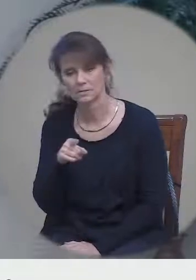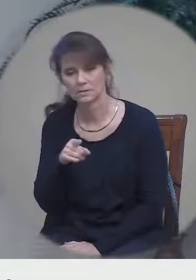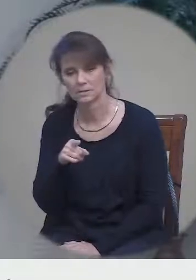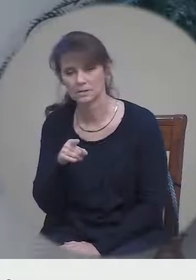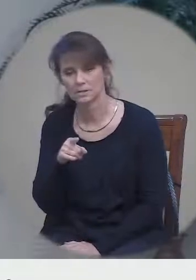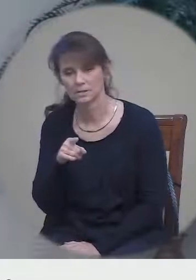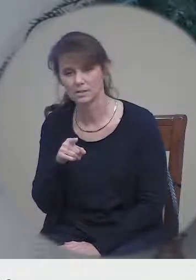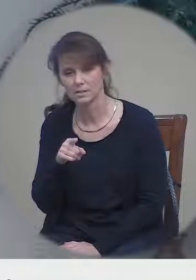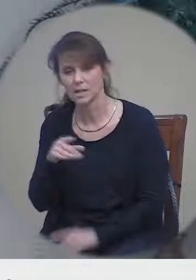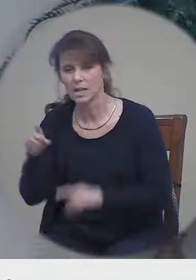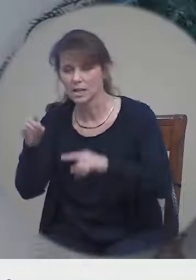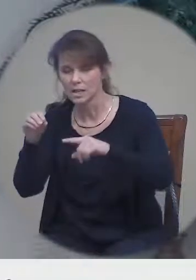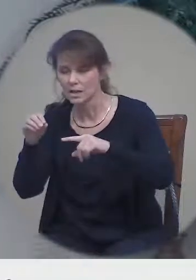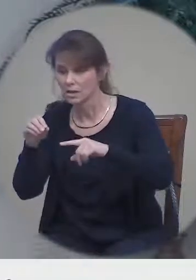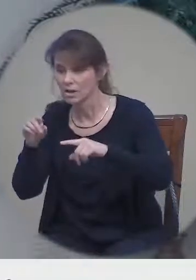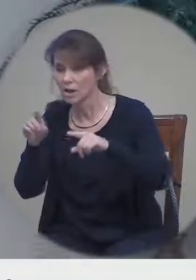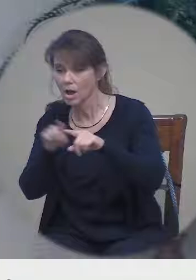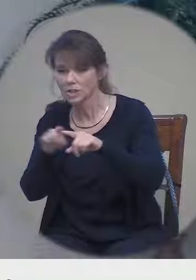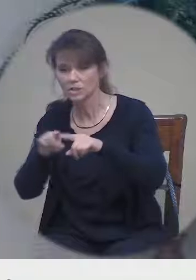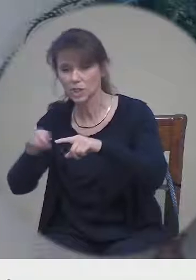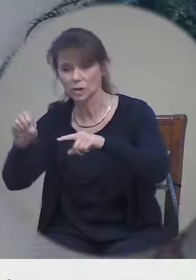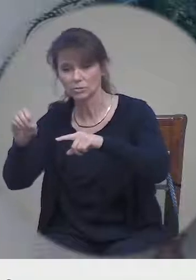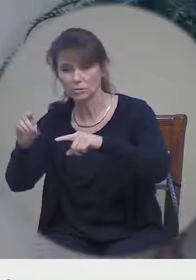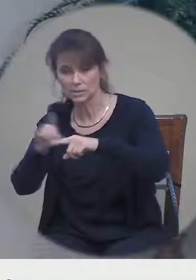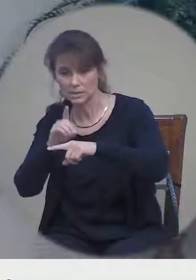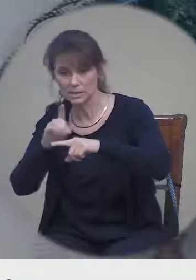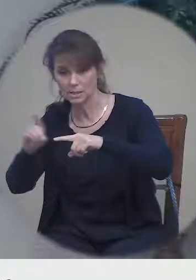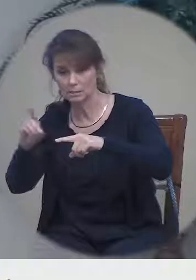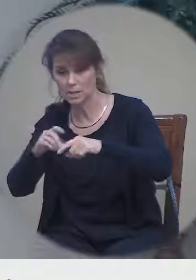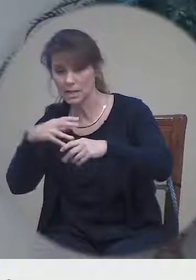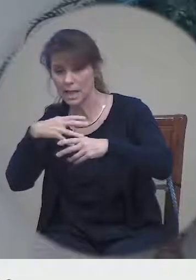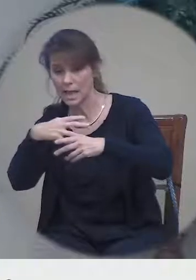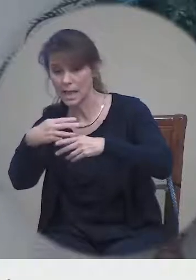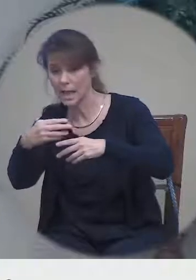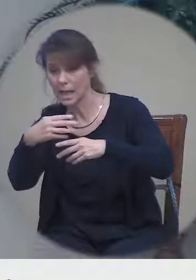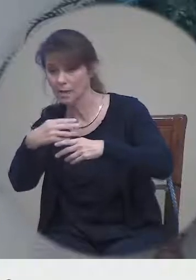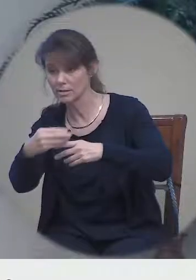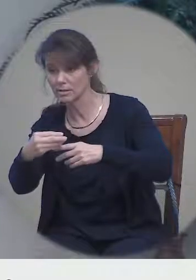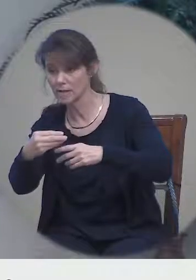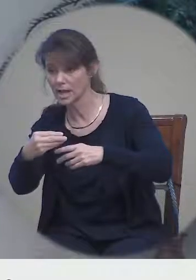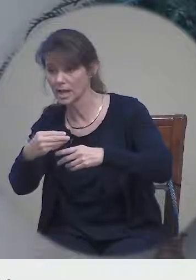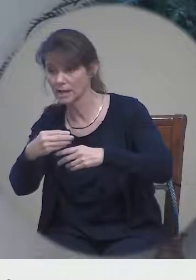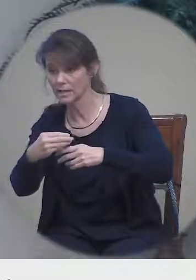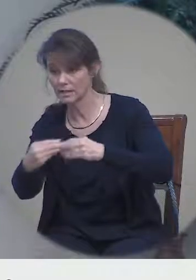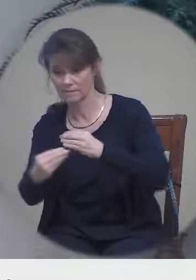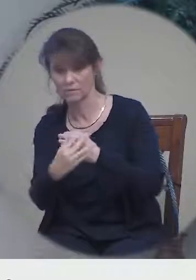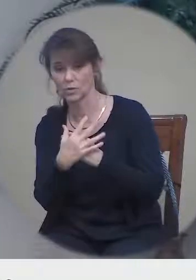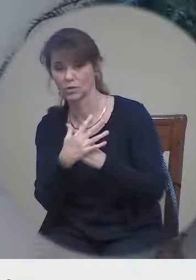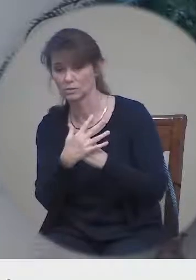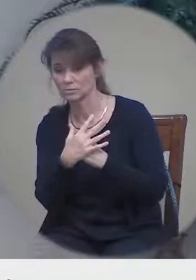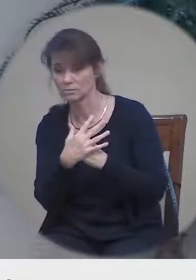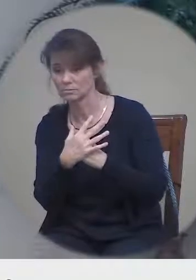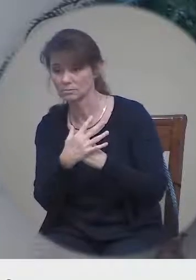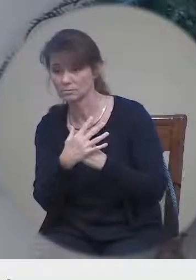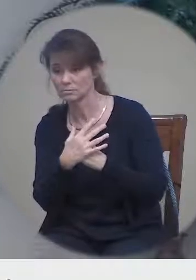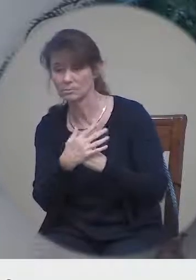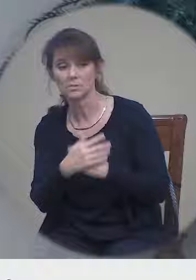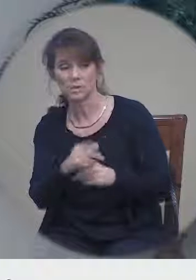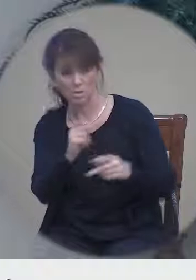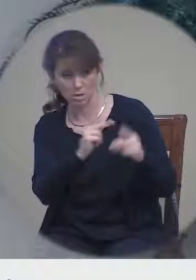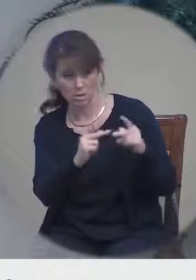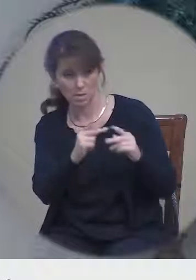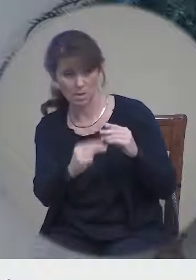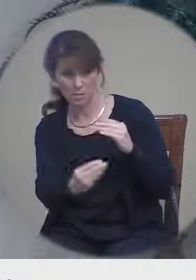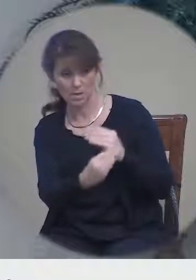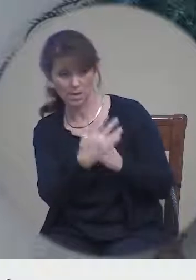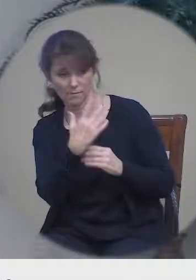external factor. It says there are other people who may influence you for wrong. That's God's